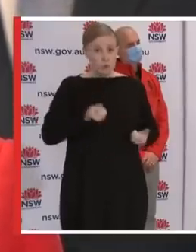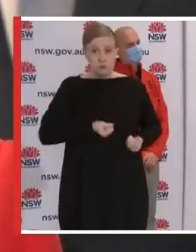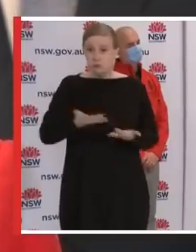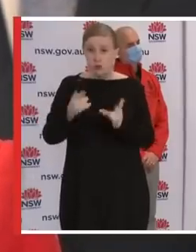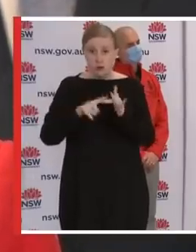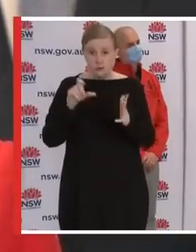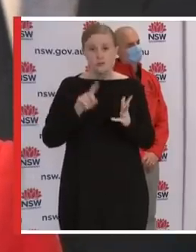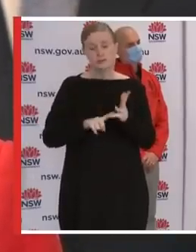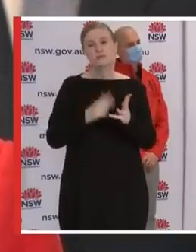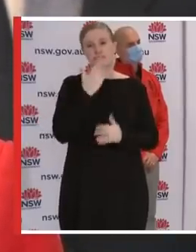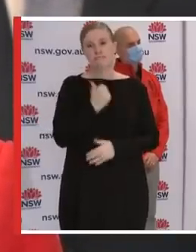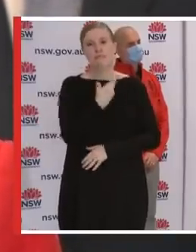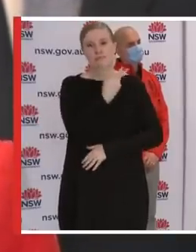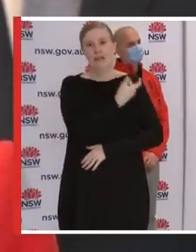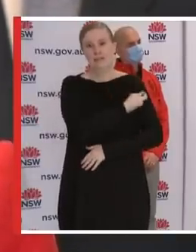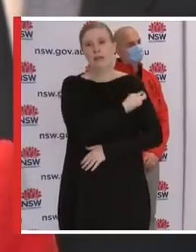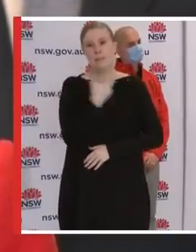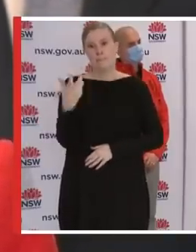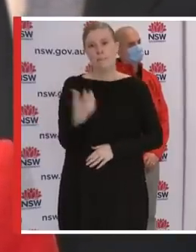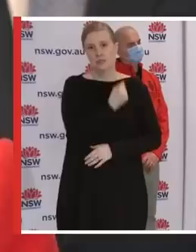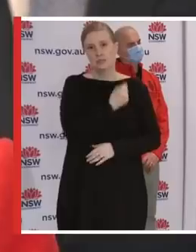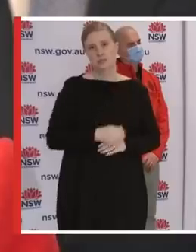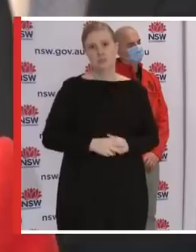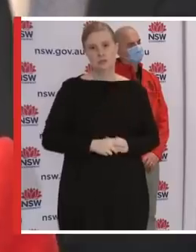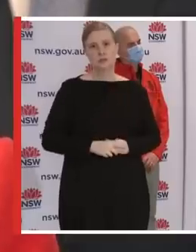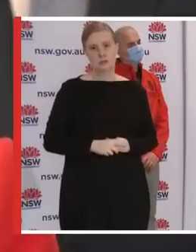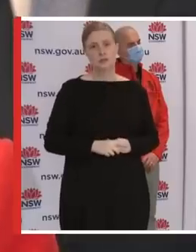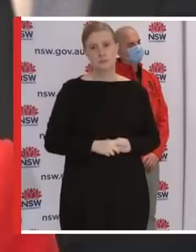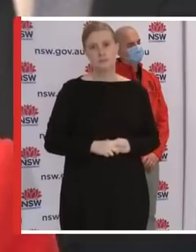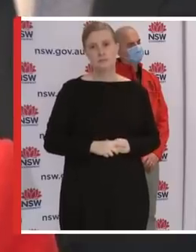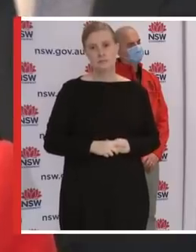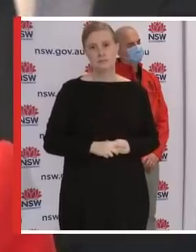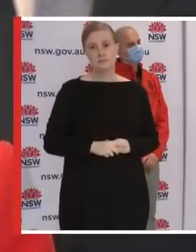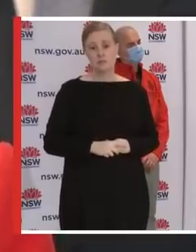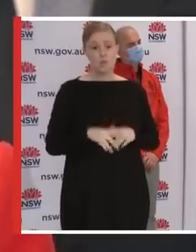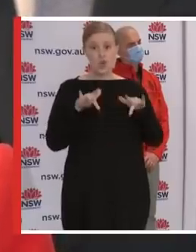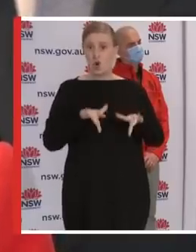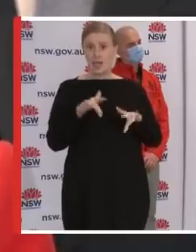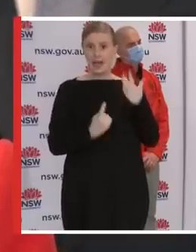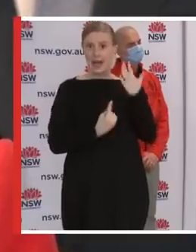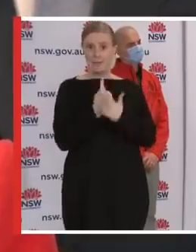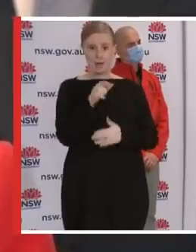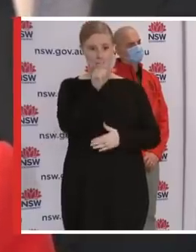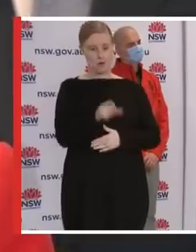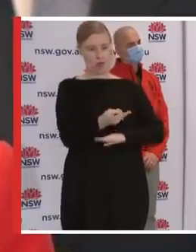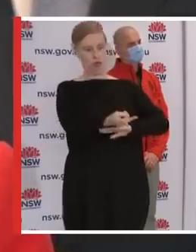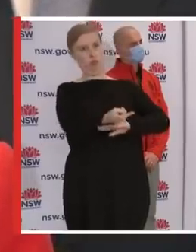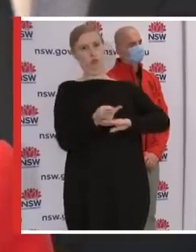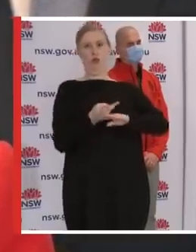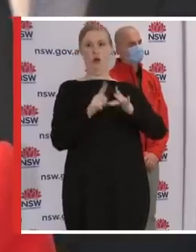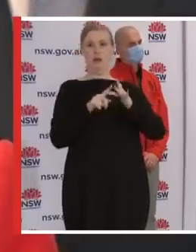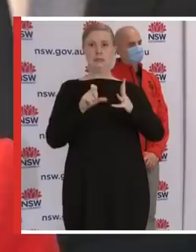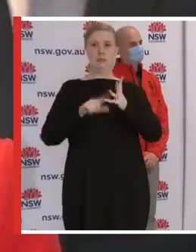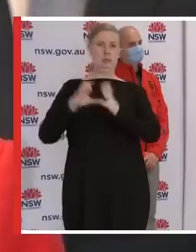getting vaccinated. And I don't think we've seen anyone who's had the two doses of vaccine in ICU. And I think it's